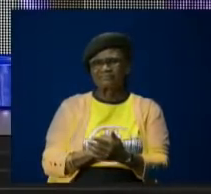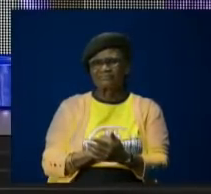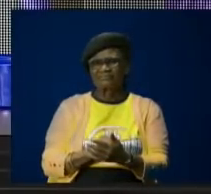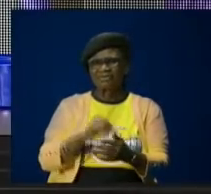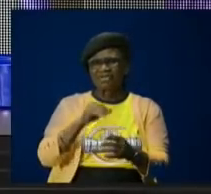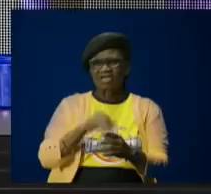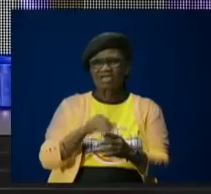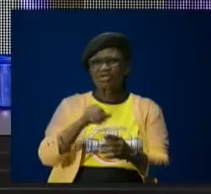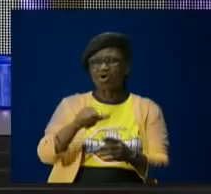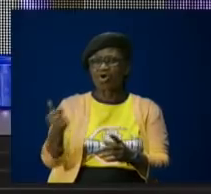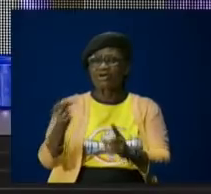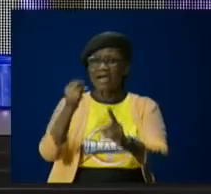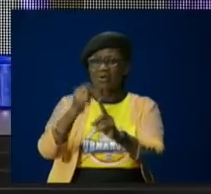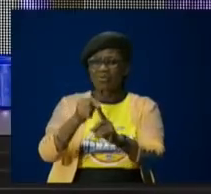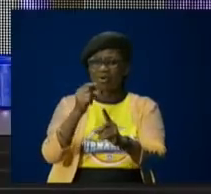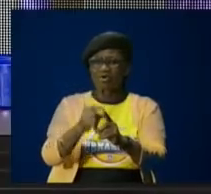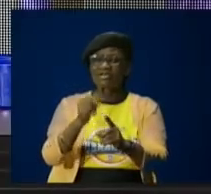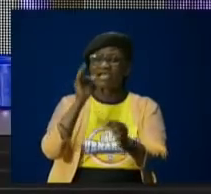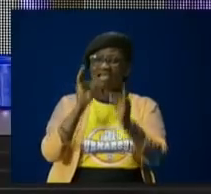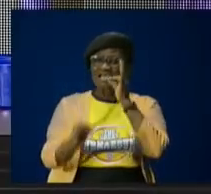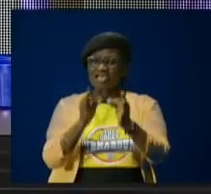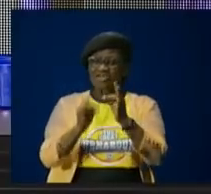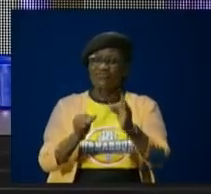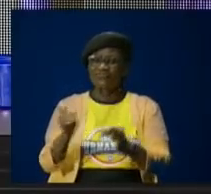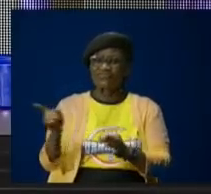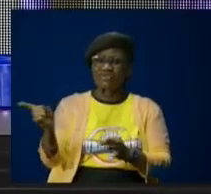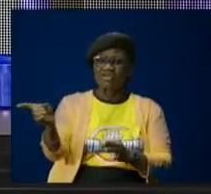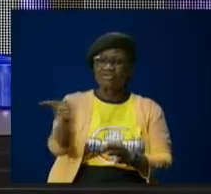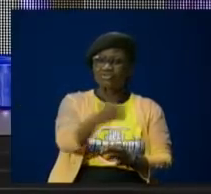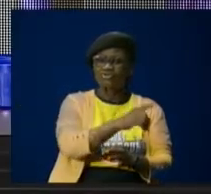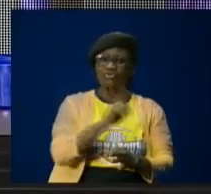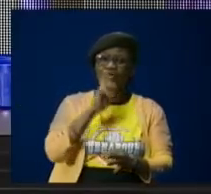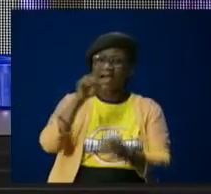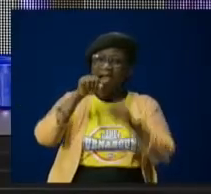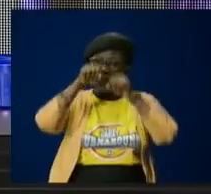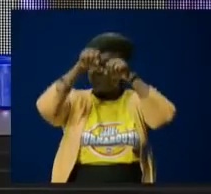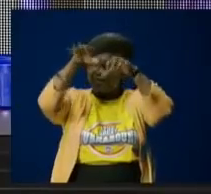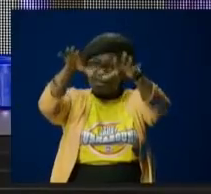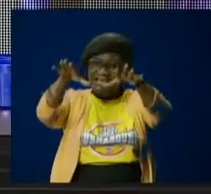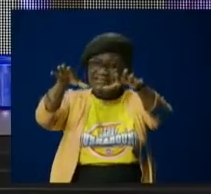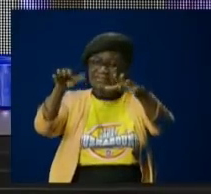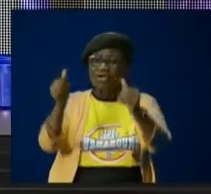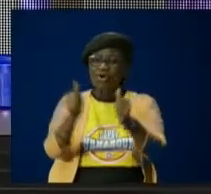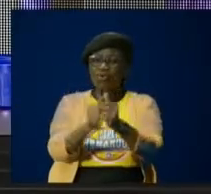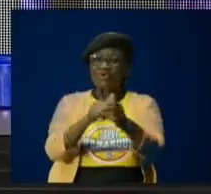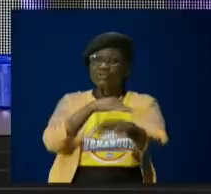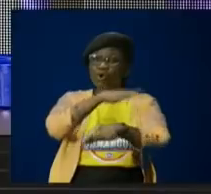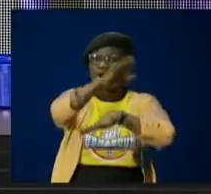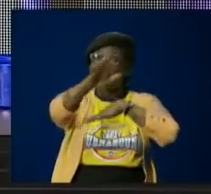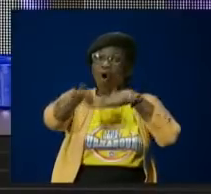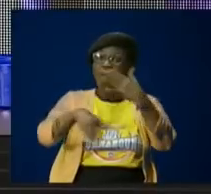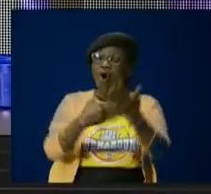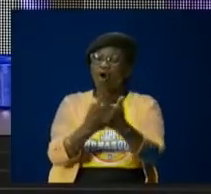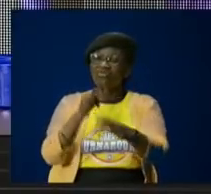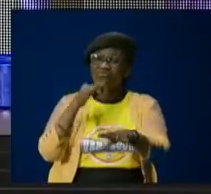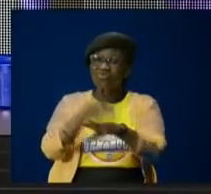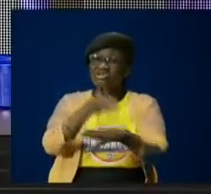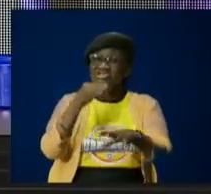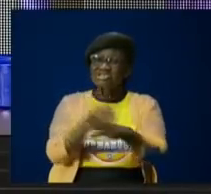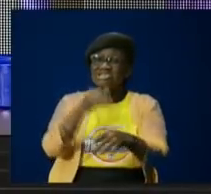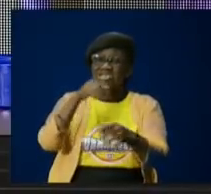In other words, if you are blessed with all forces in